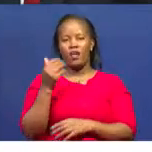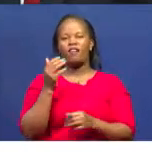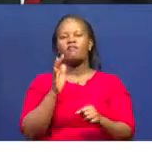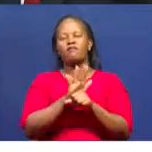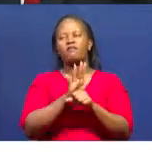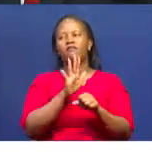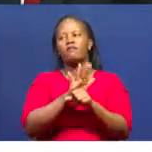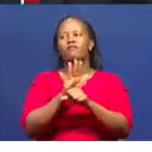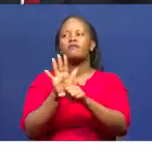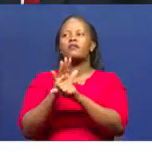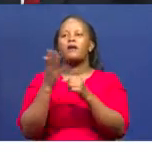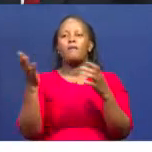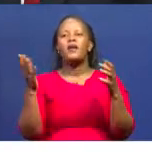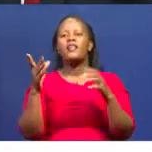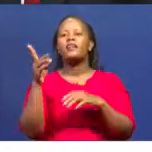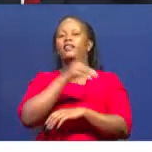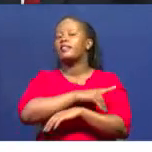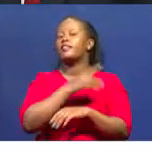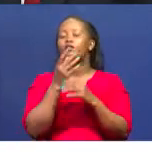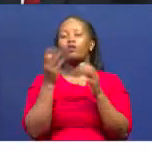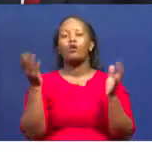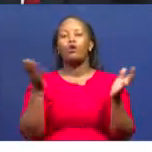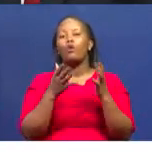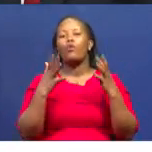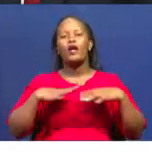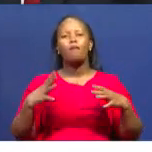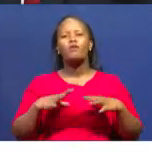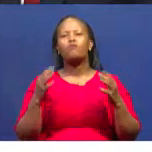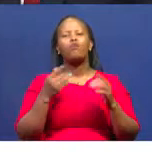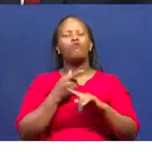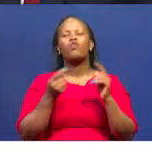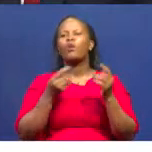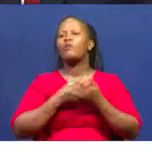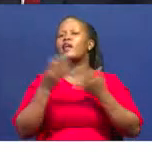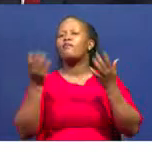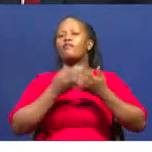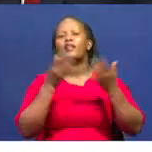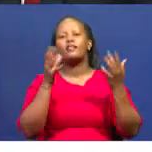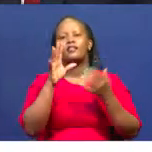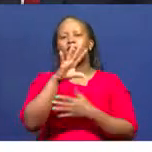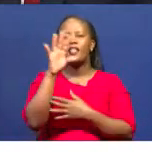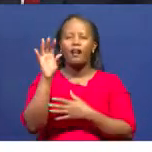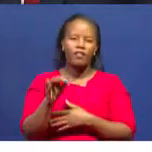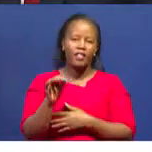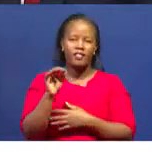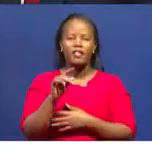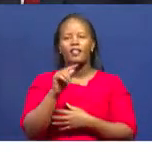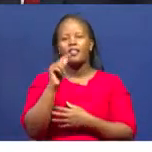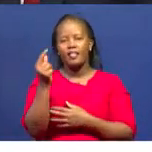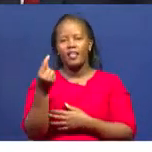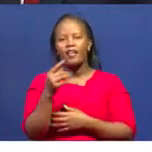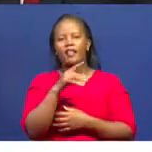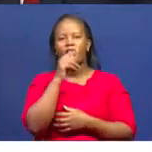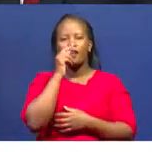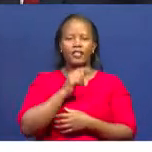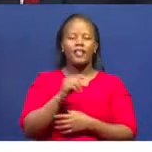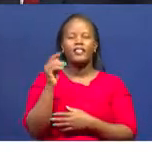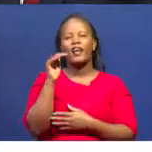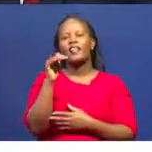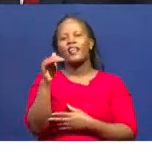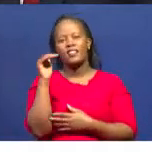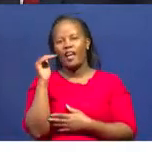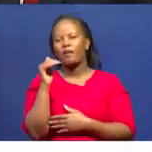Day, where people are coming from all over Africa, Kenya, Tanzania, up to Zambia, and they were able.